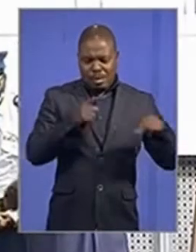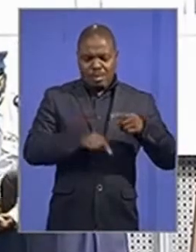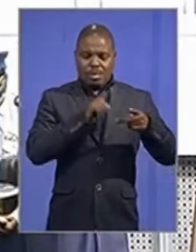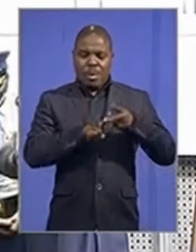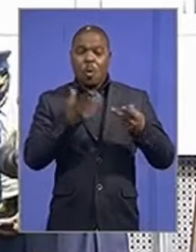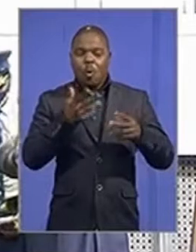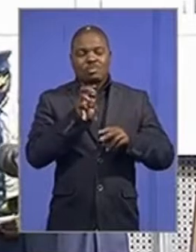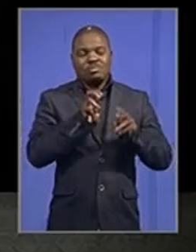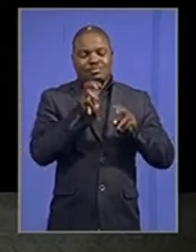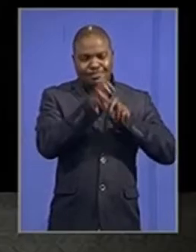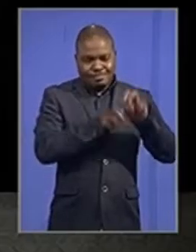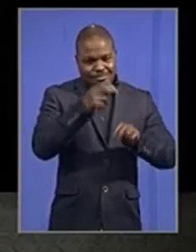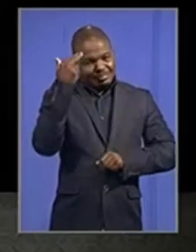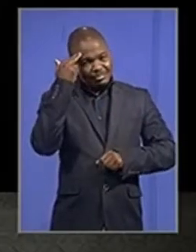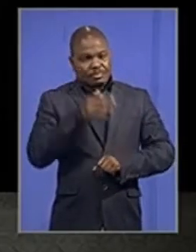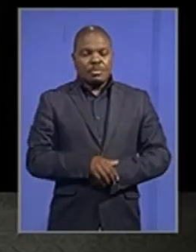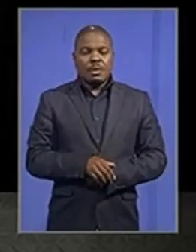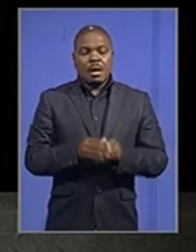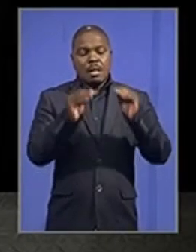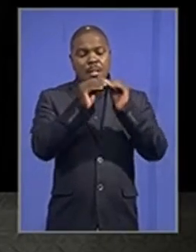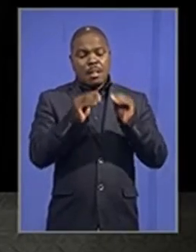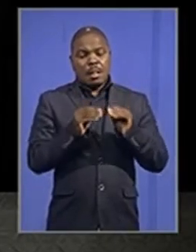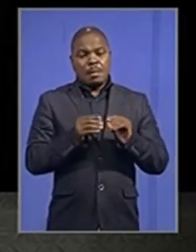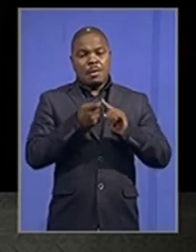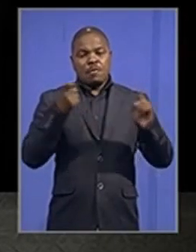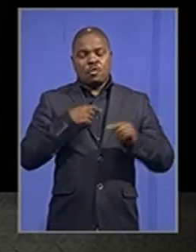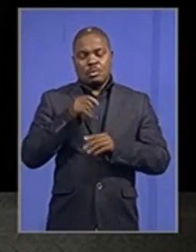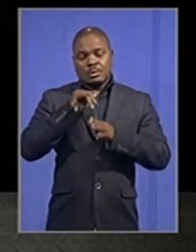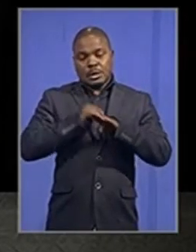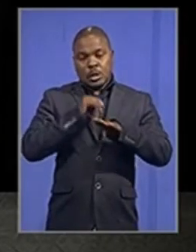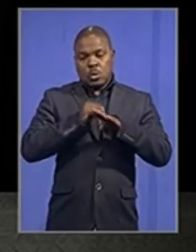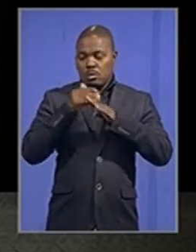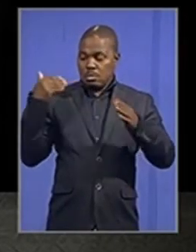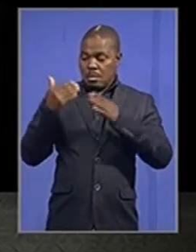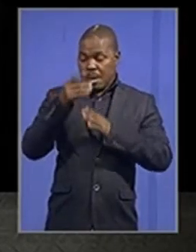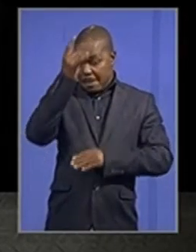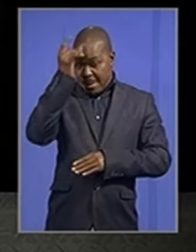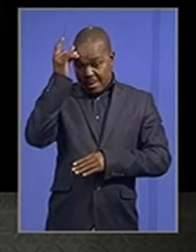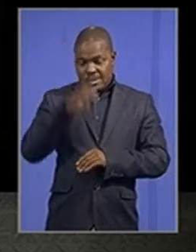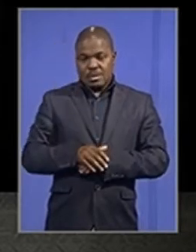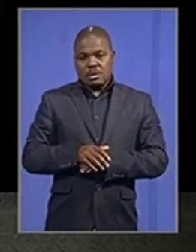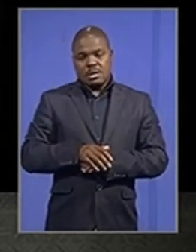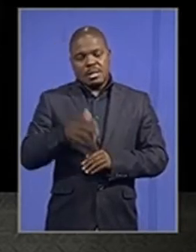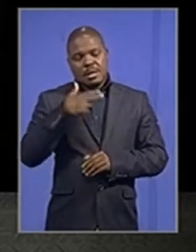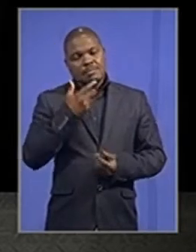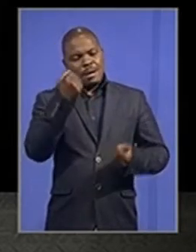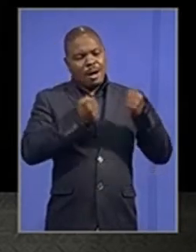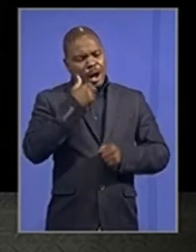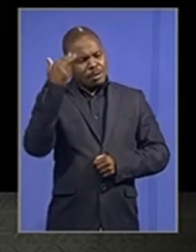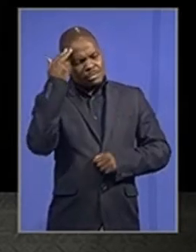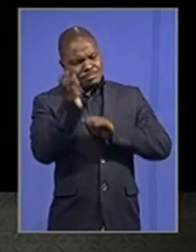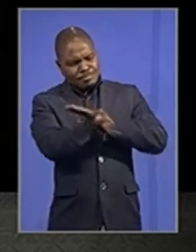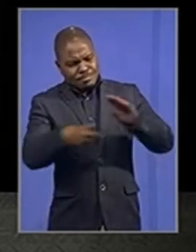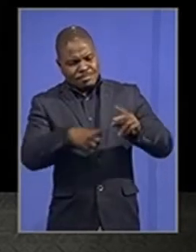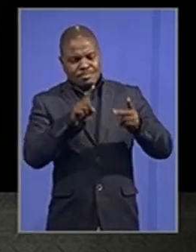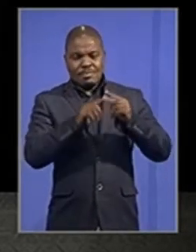go kgothosiwa. Go ya ka dipalopalo tsa go tloga ka Ferikgong go fitlha ka Mopitlwe, go tsewa ka dikgoka ga dijanaga le